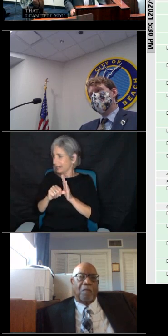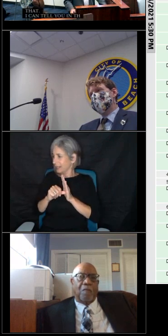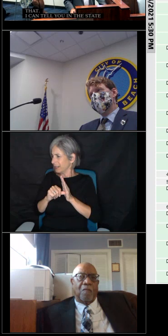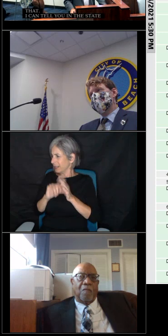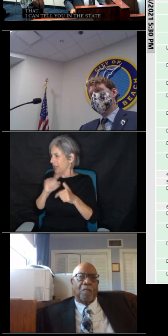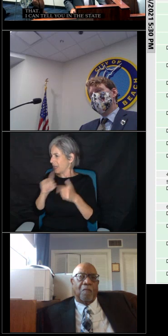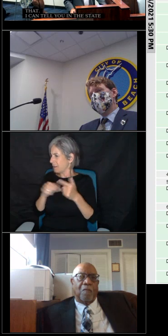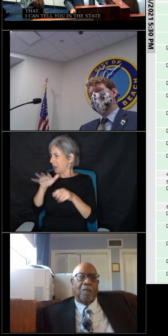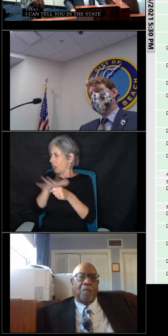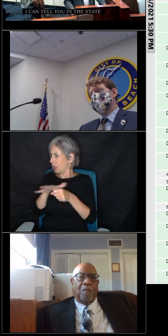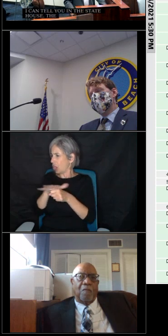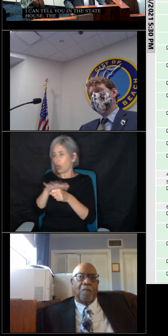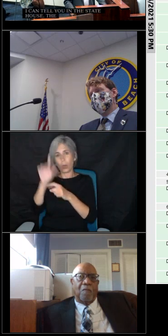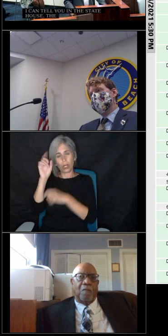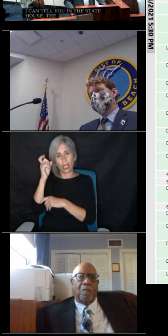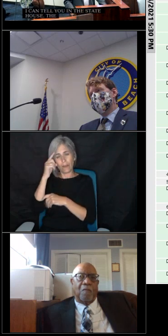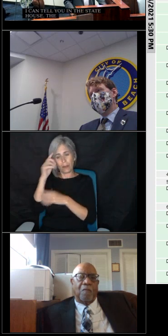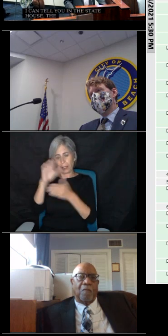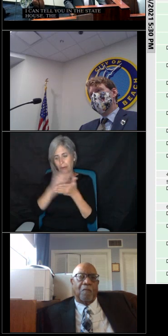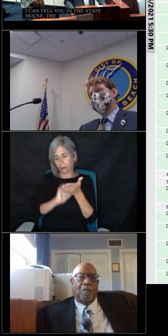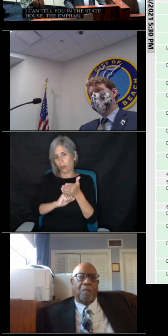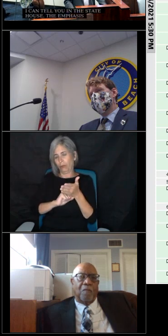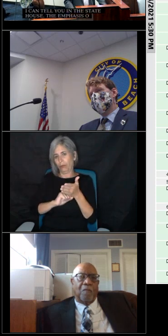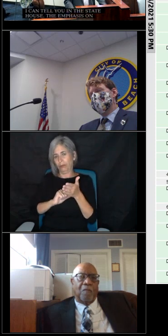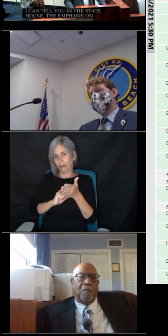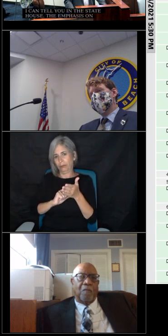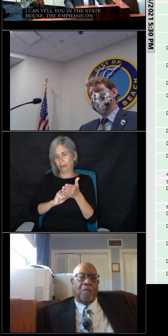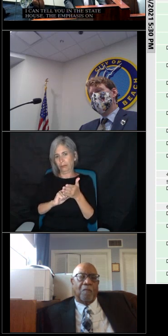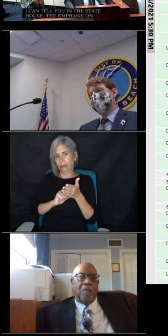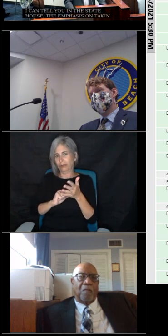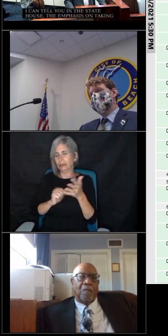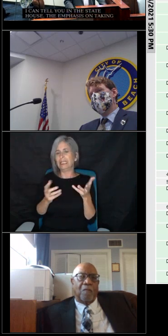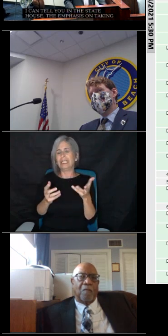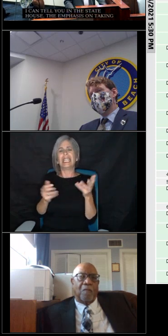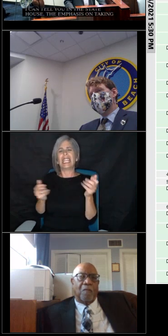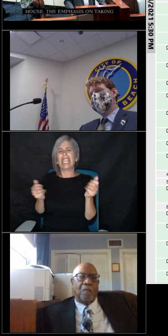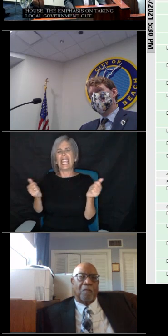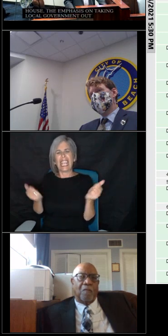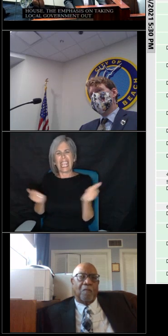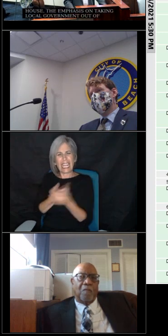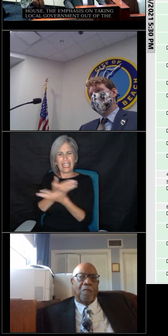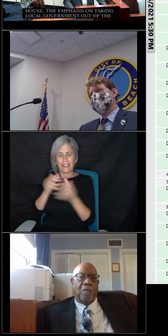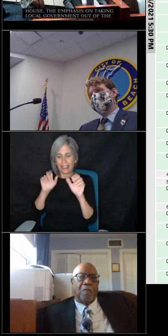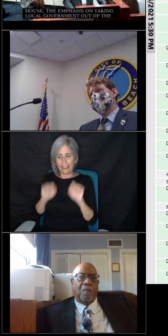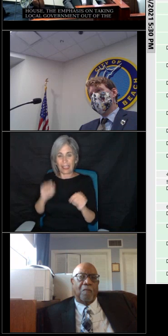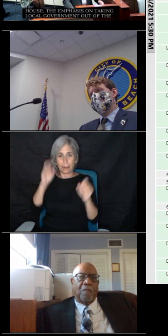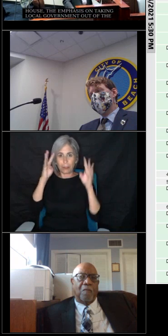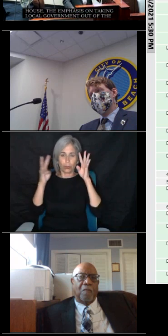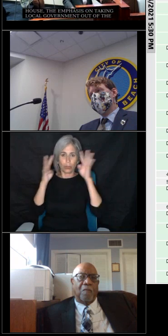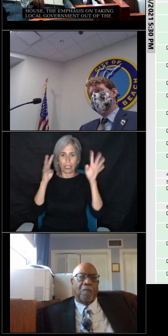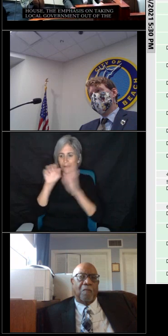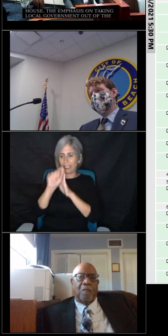local government out of the equation, preempting just about everything that can be possibly preempted in state government. They will at one